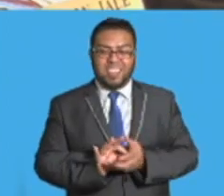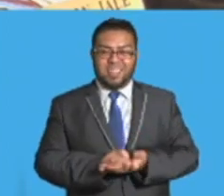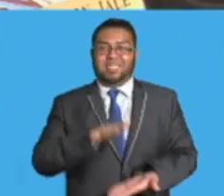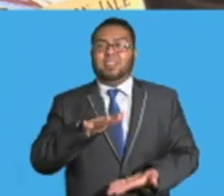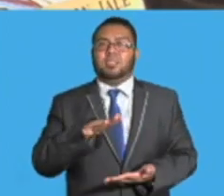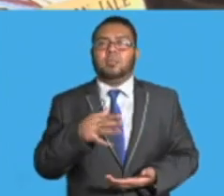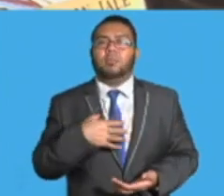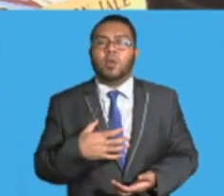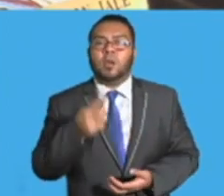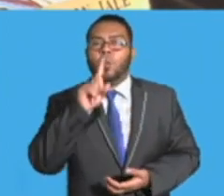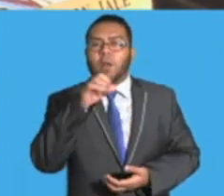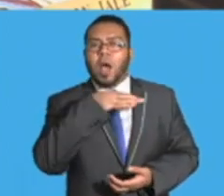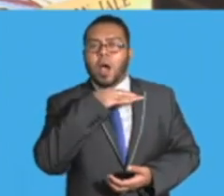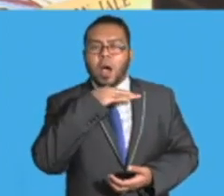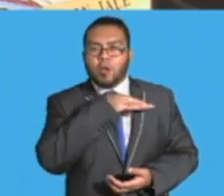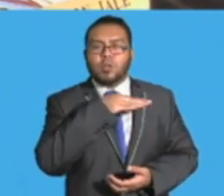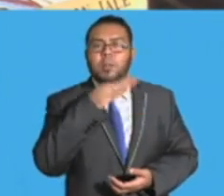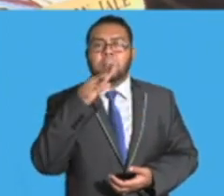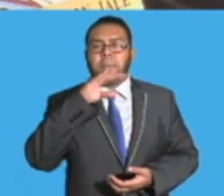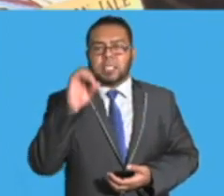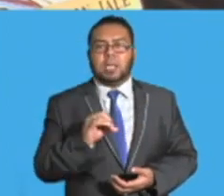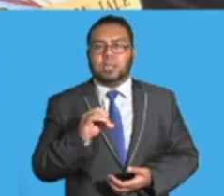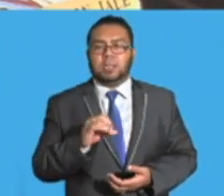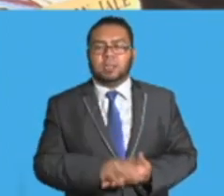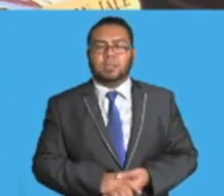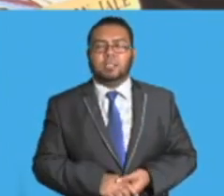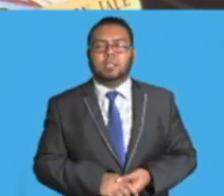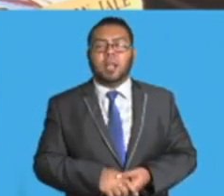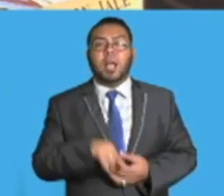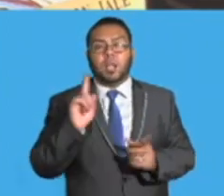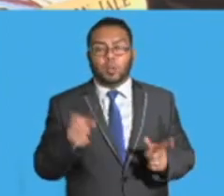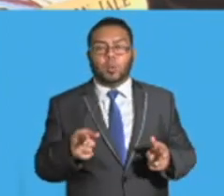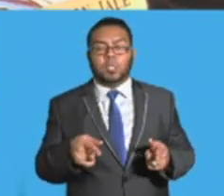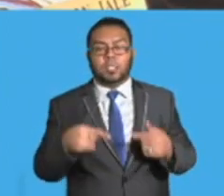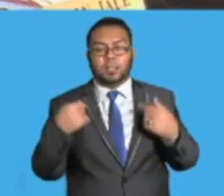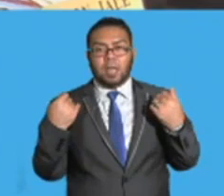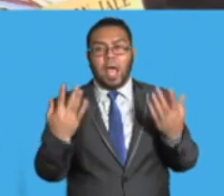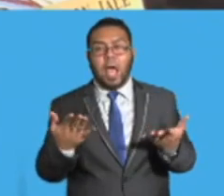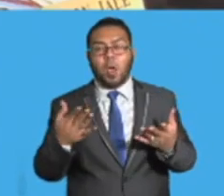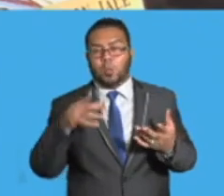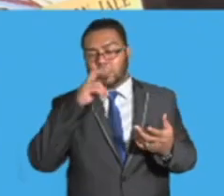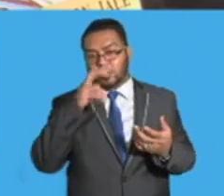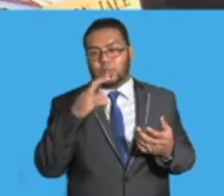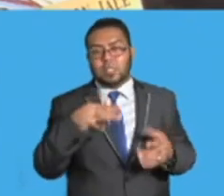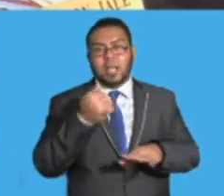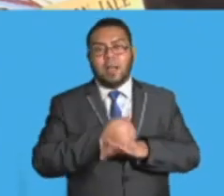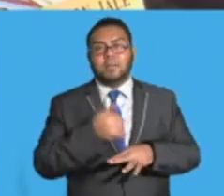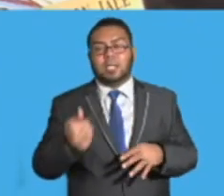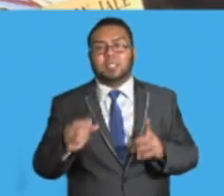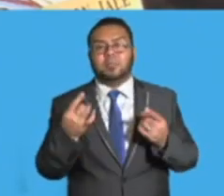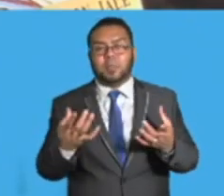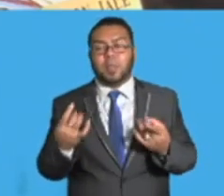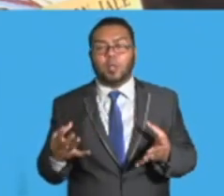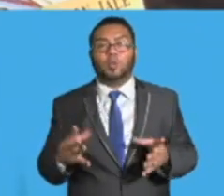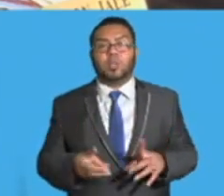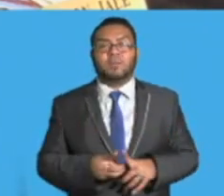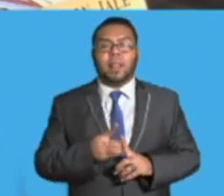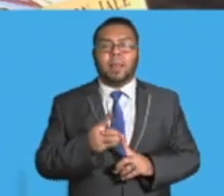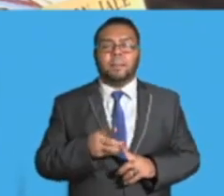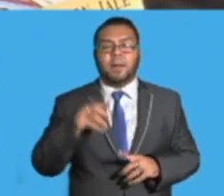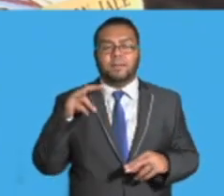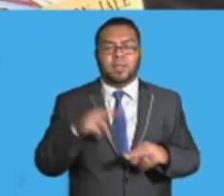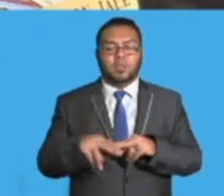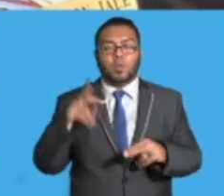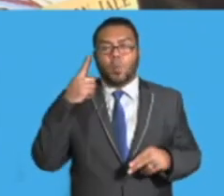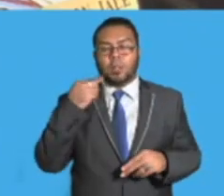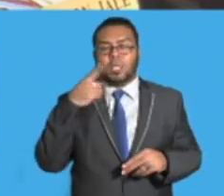100%. This is a good indicator of how serious government is prepared to develop Fiji water and wastewater